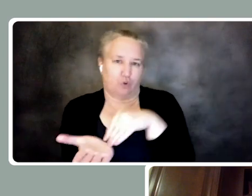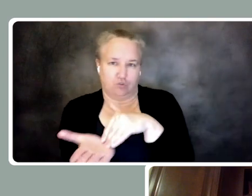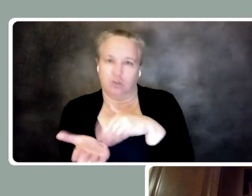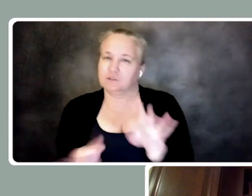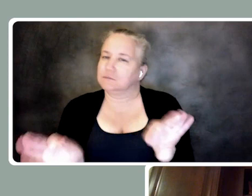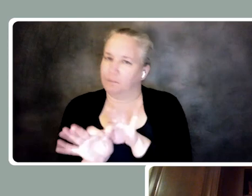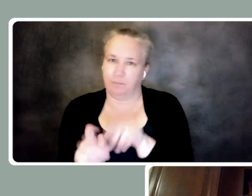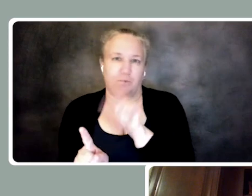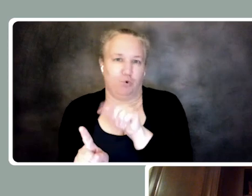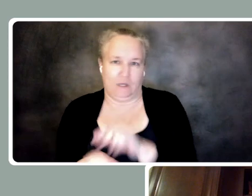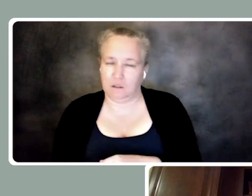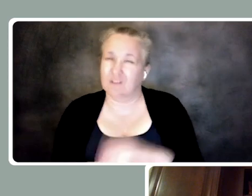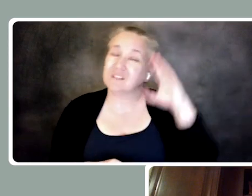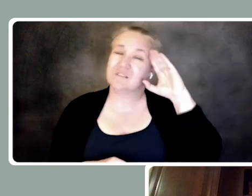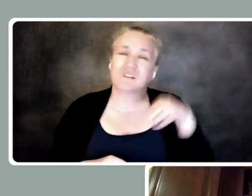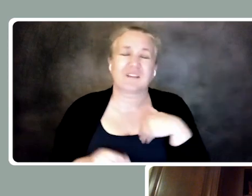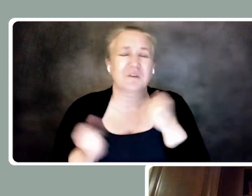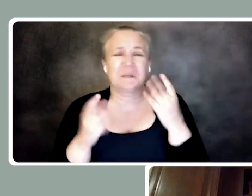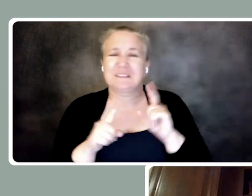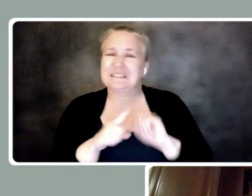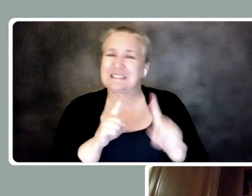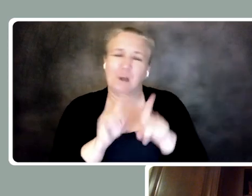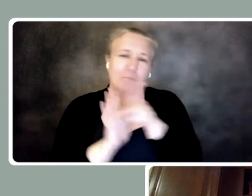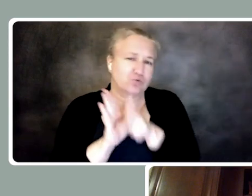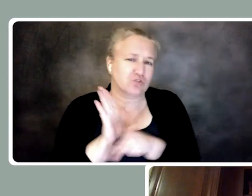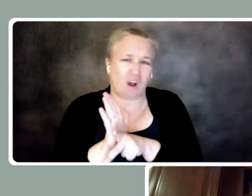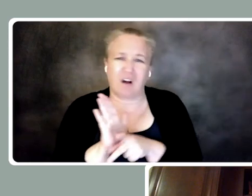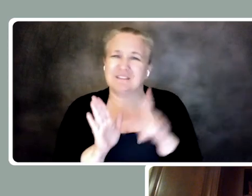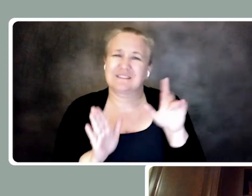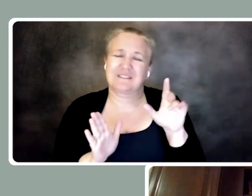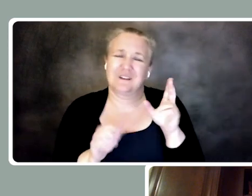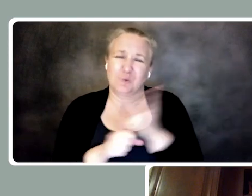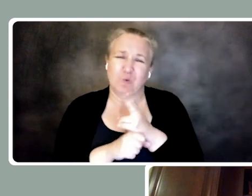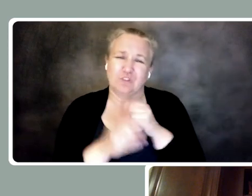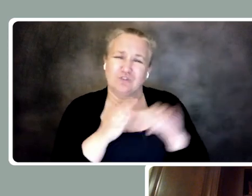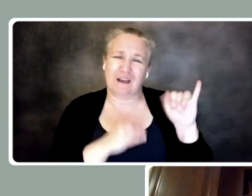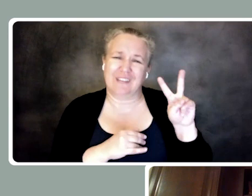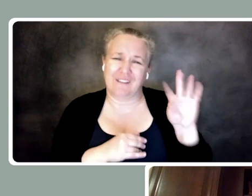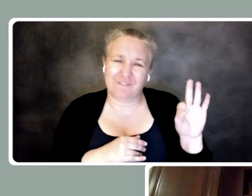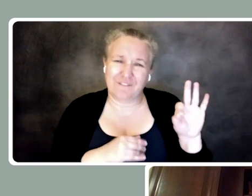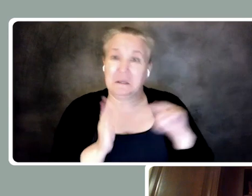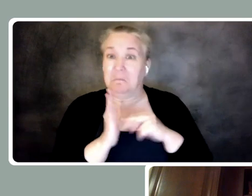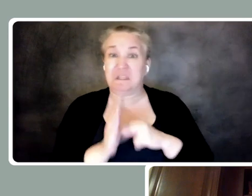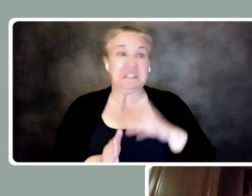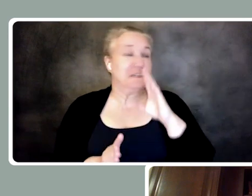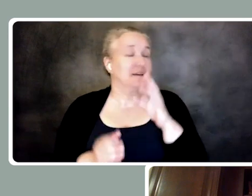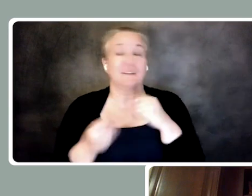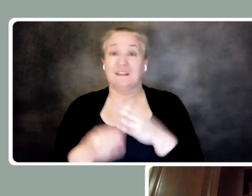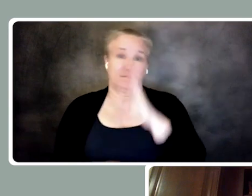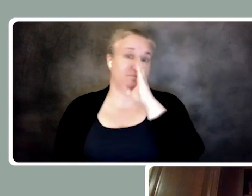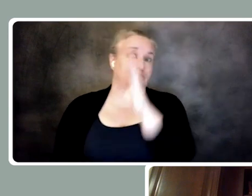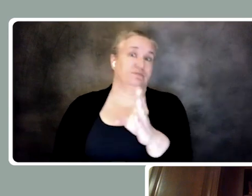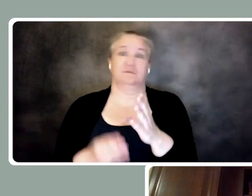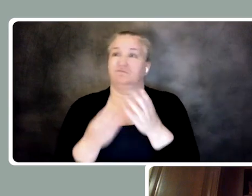important. There are so many different protocols that the IVF people use that it's very difficult to give a blanket recommendation when it comes